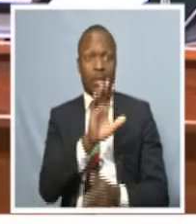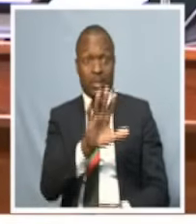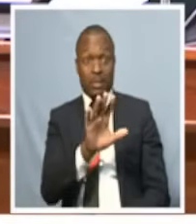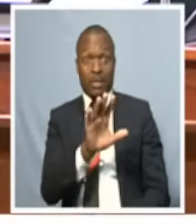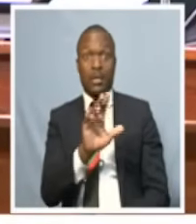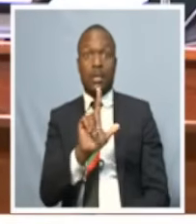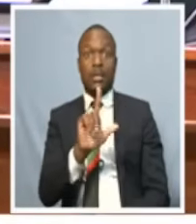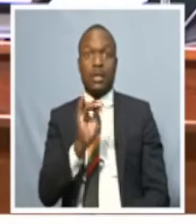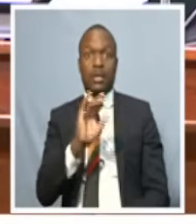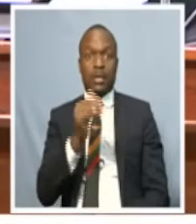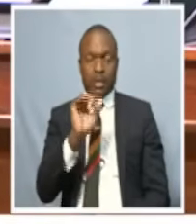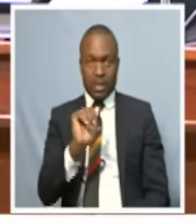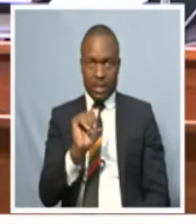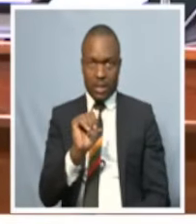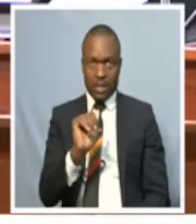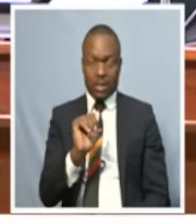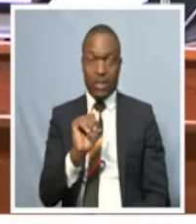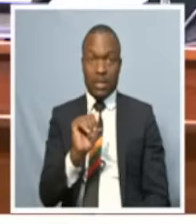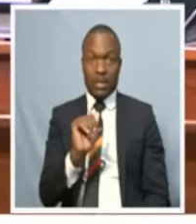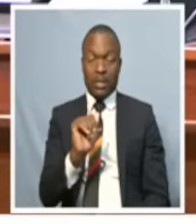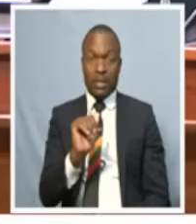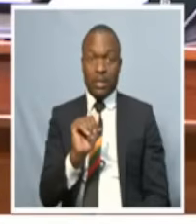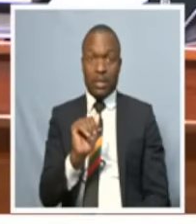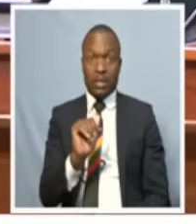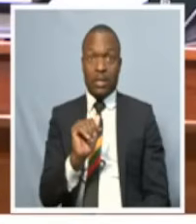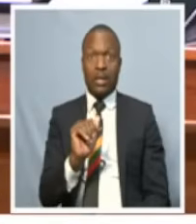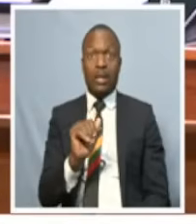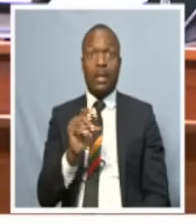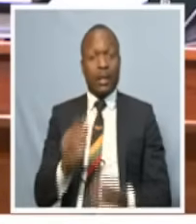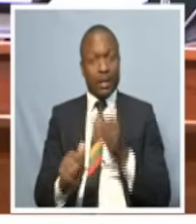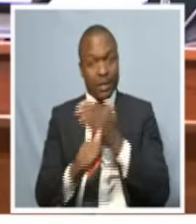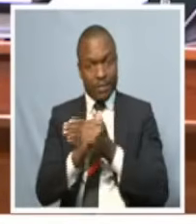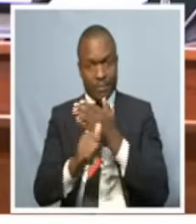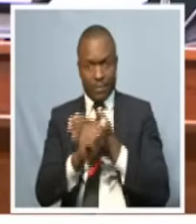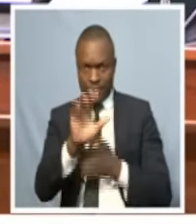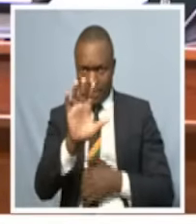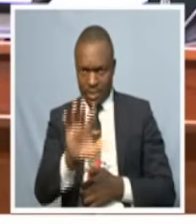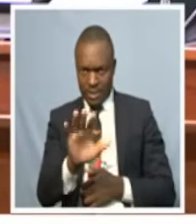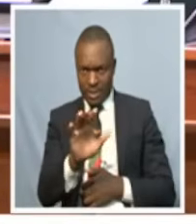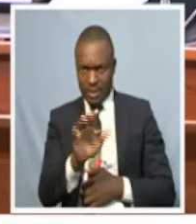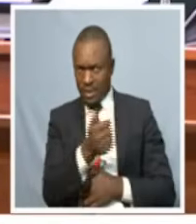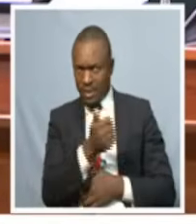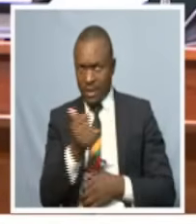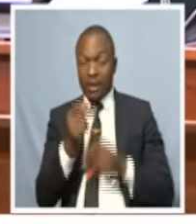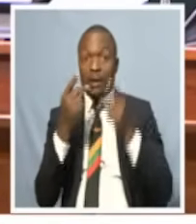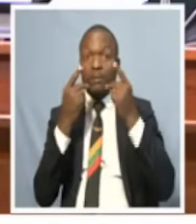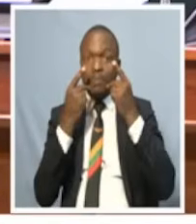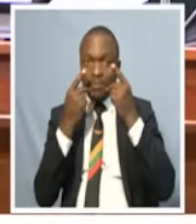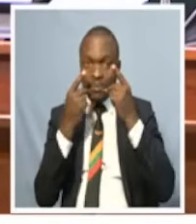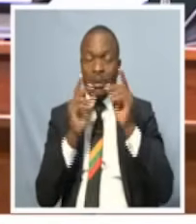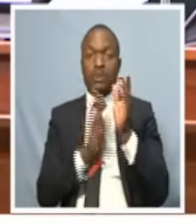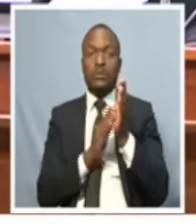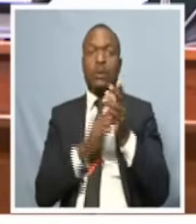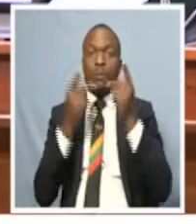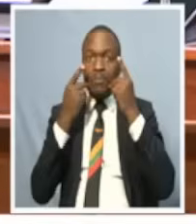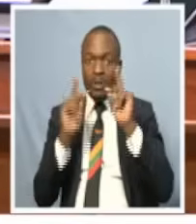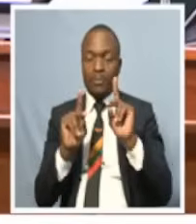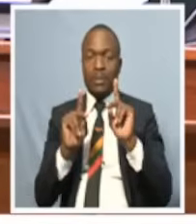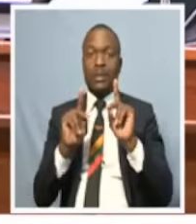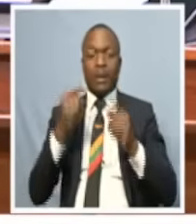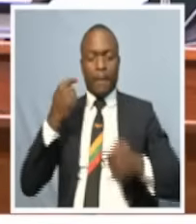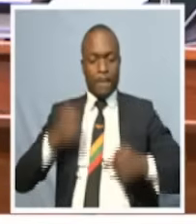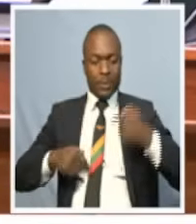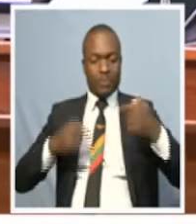Lai, Geoffrey Mukuma Training School in Kafue, and the School of Public Order Maintenance in